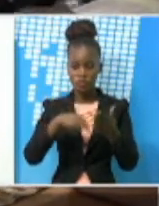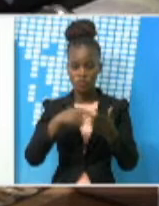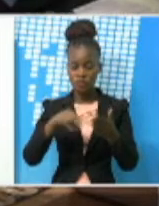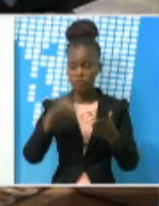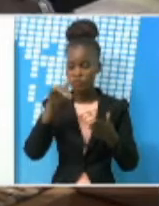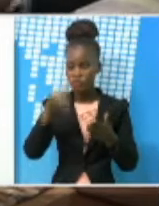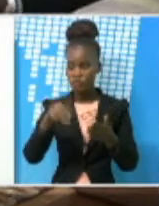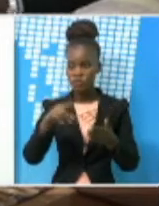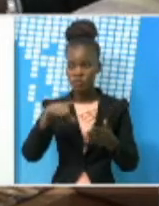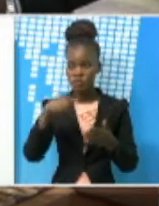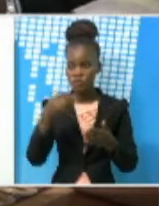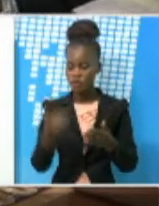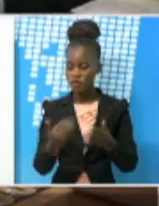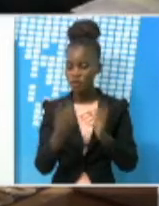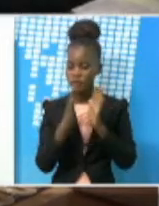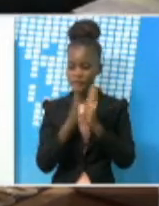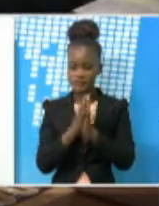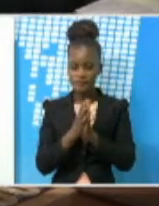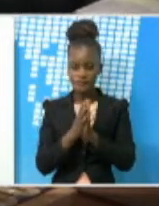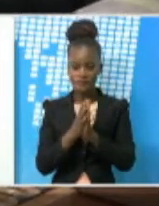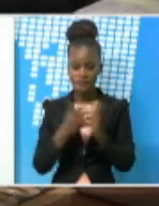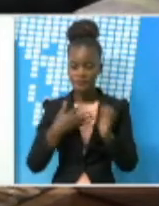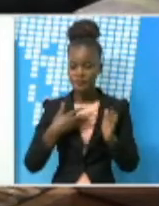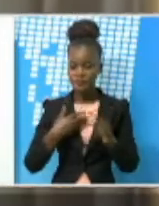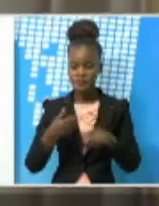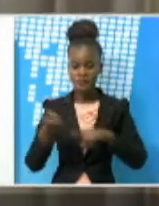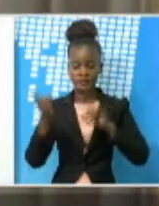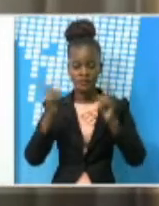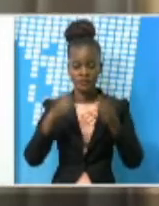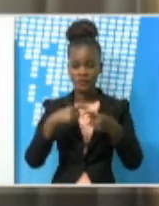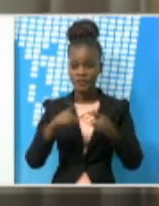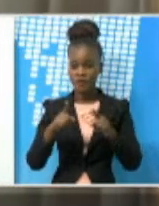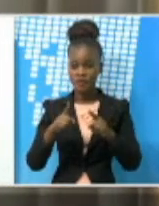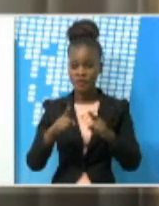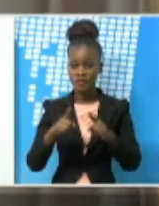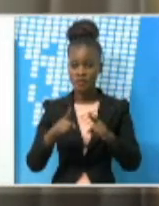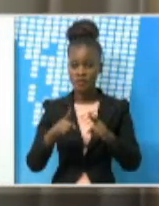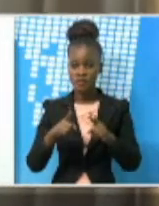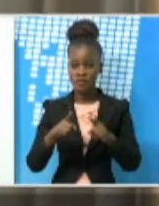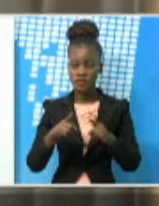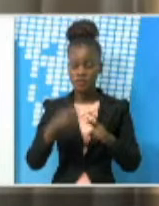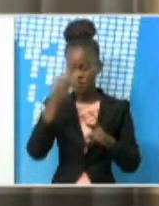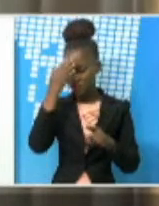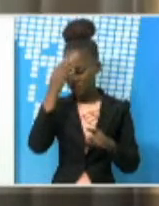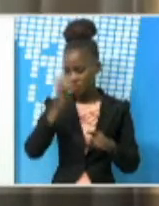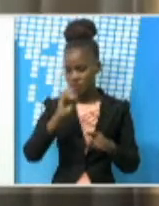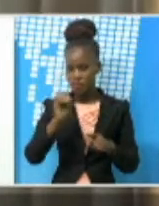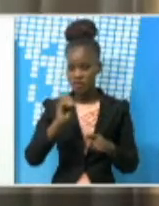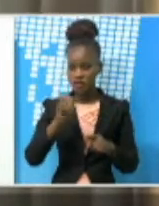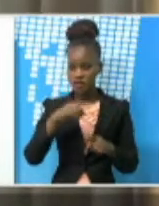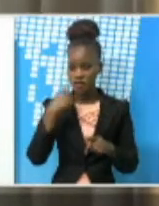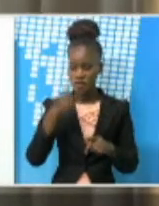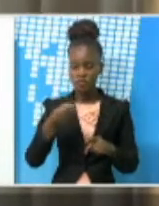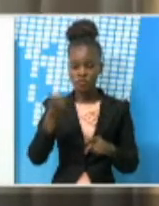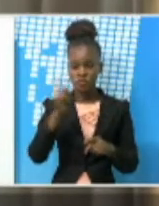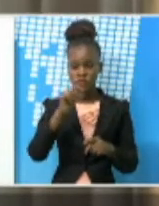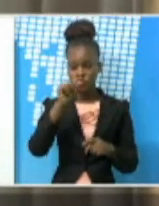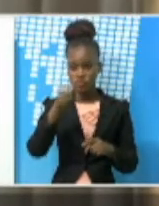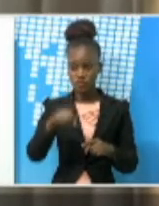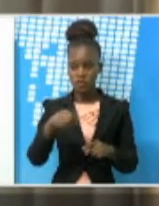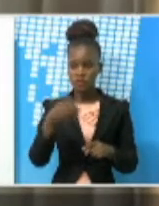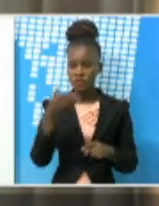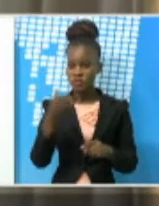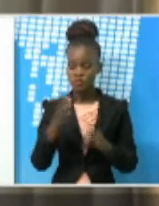Whip to explain why such a trend has been perpetrated. I don't know which kind of words I can use, but this is